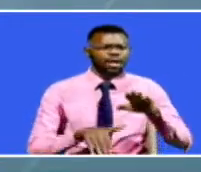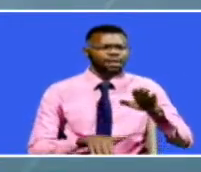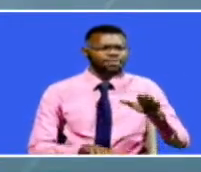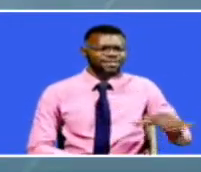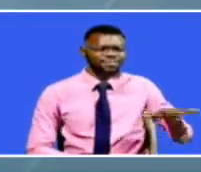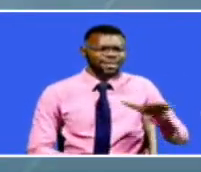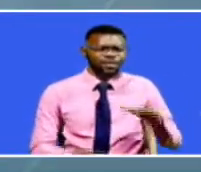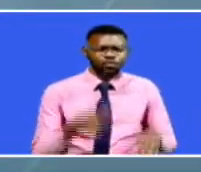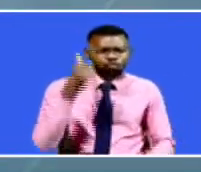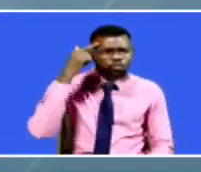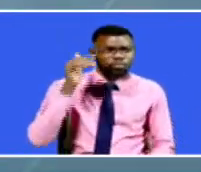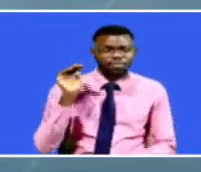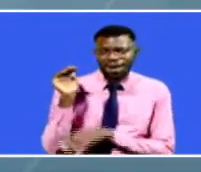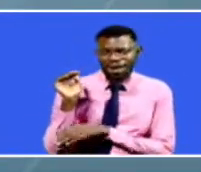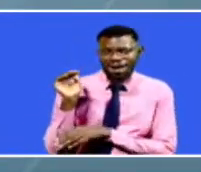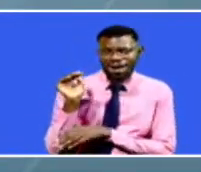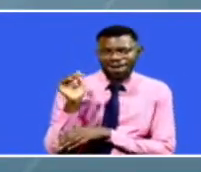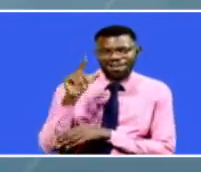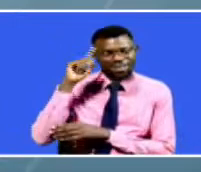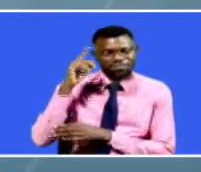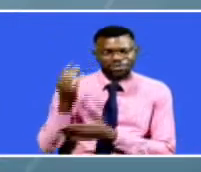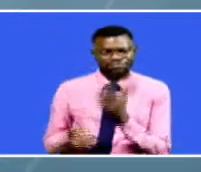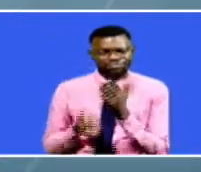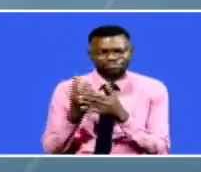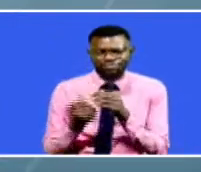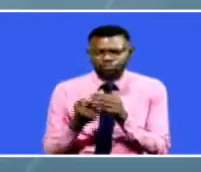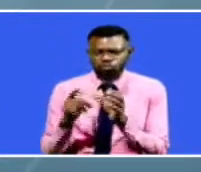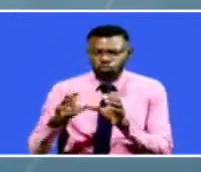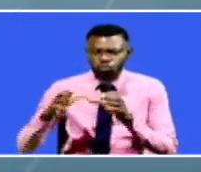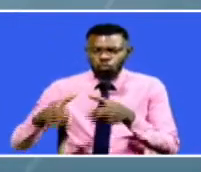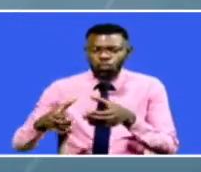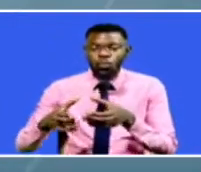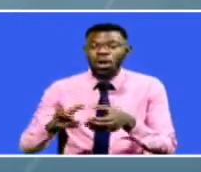has asked the government to set up a special unit of security officers in Baragoa.